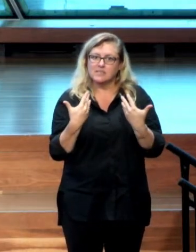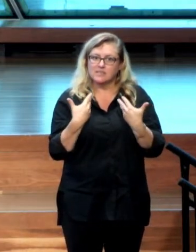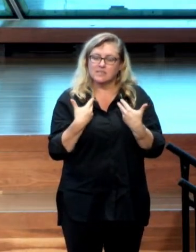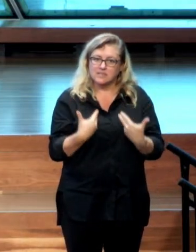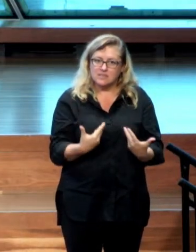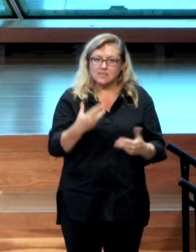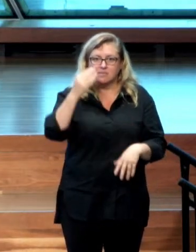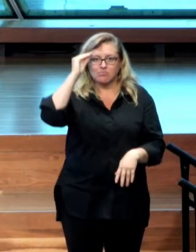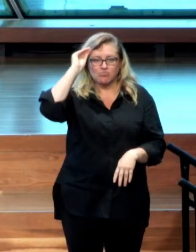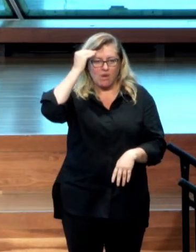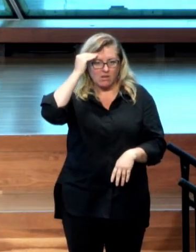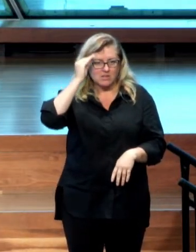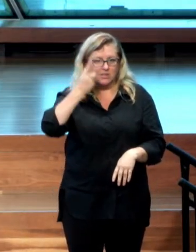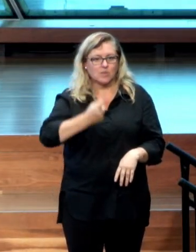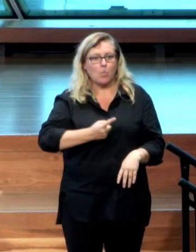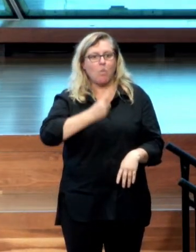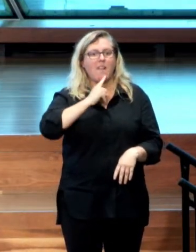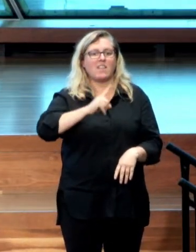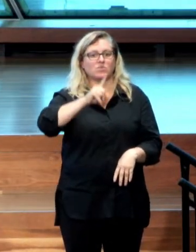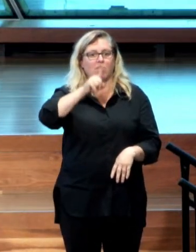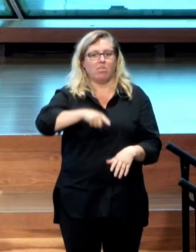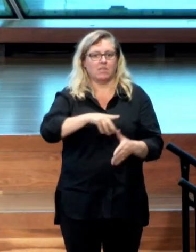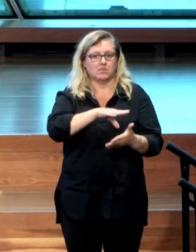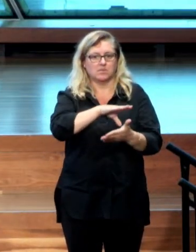glorious $100,000.